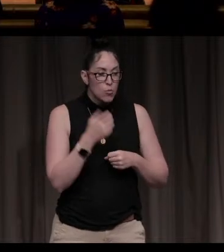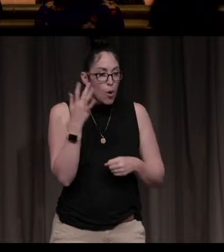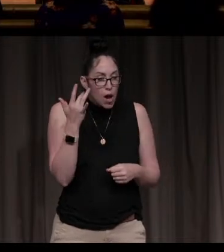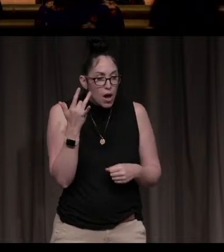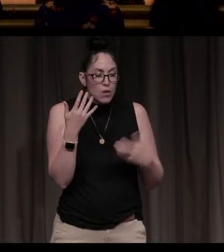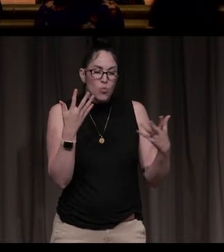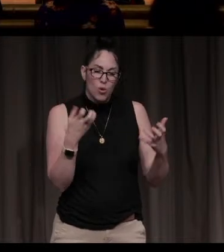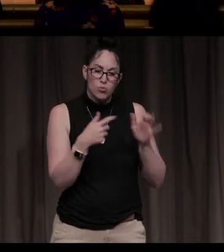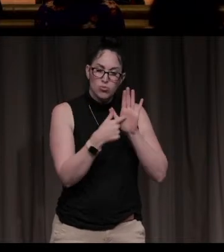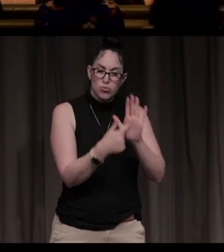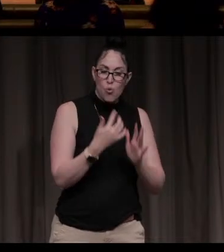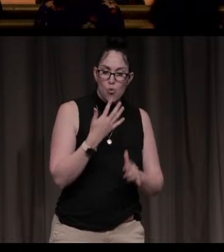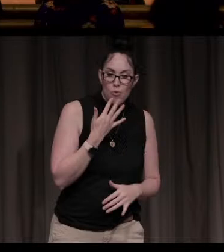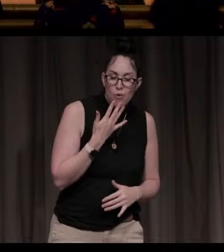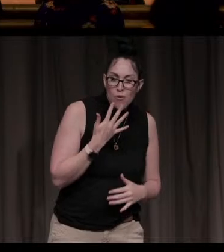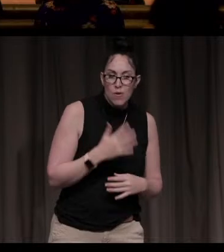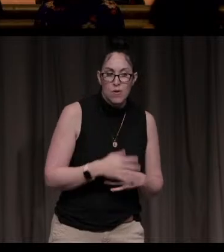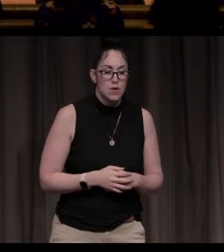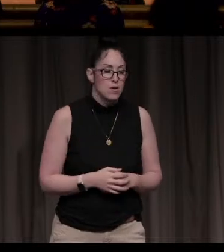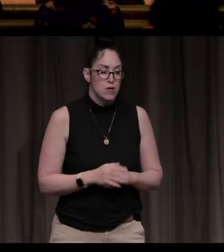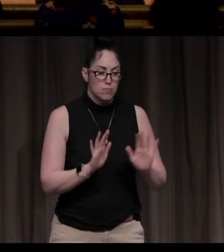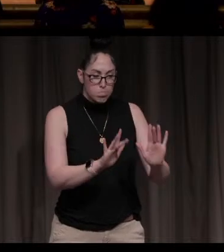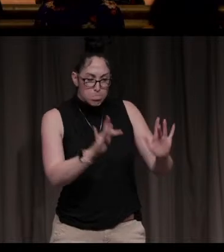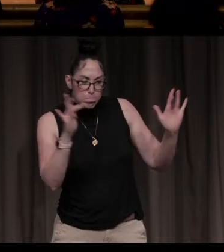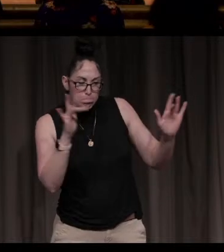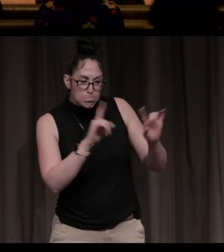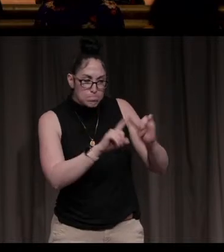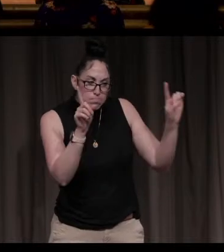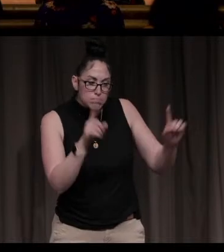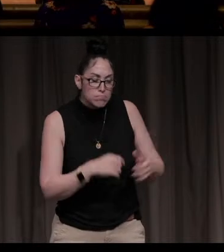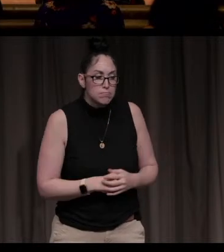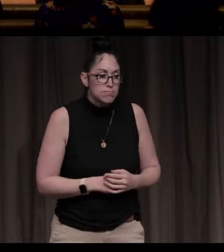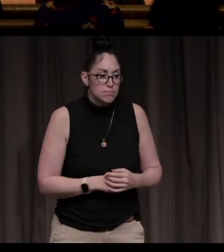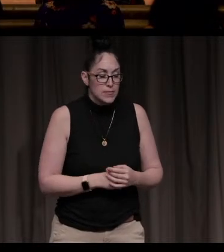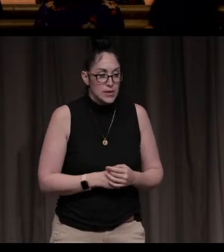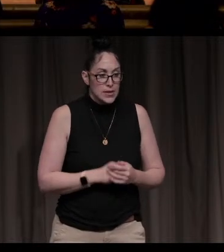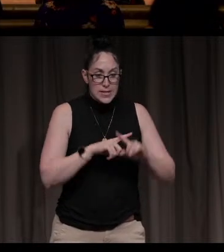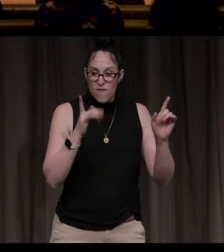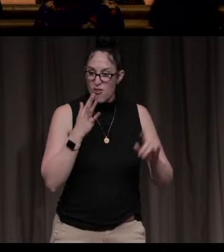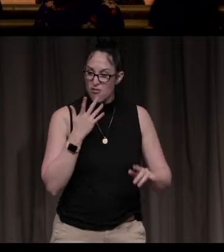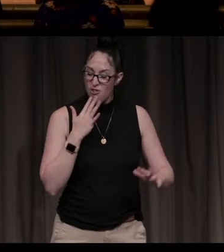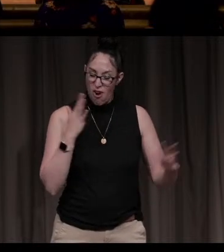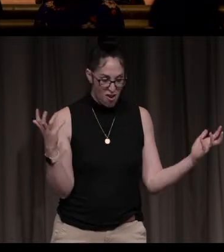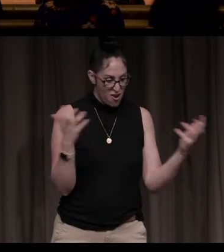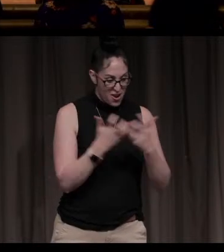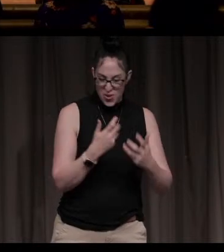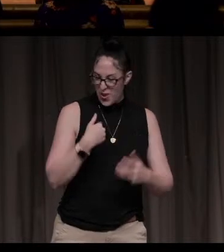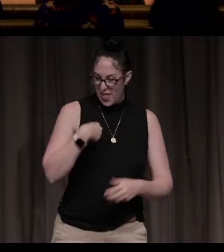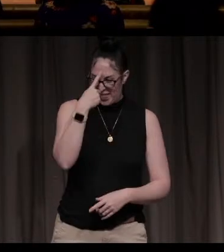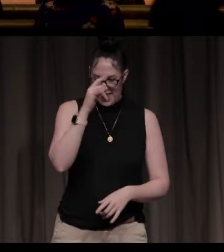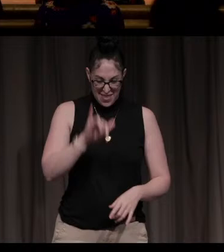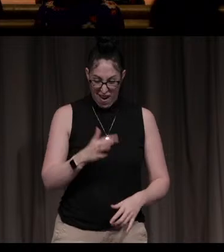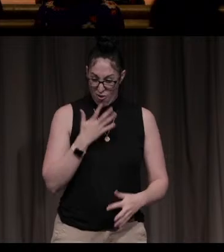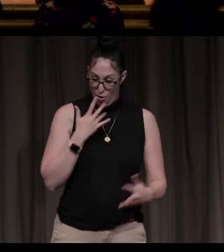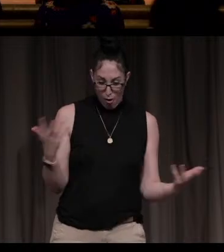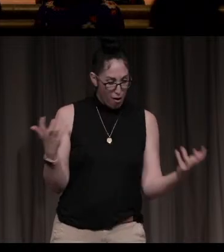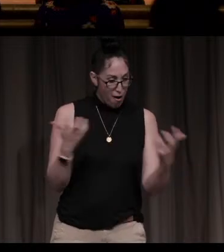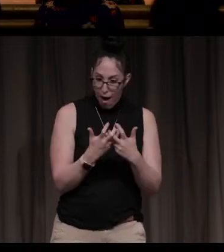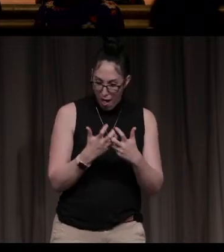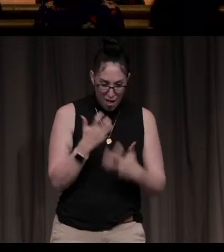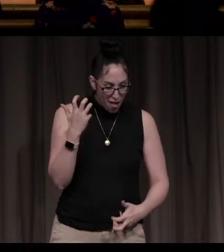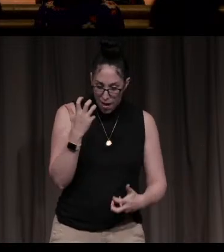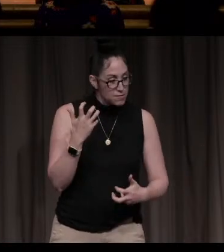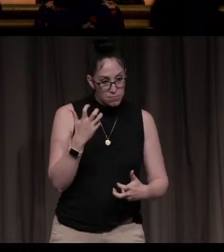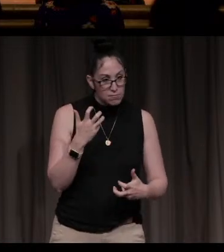colors, and a lot of color combinations you would think that wouldn't work, but